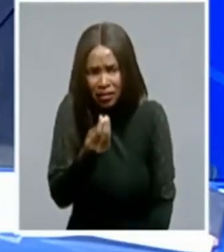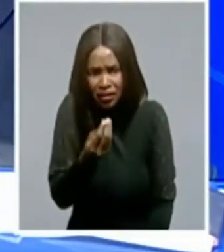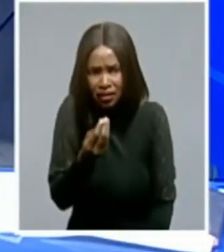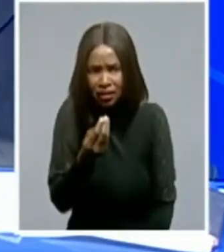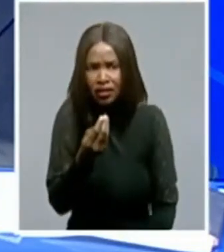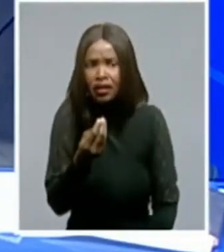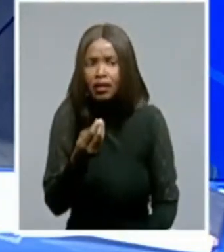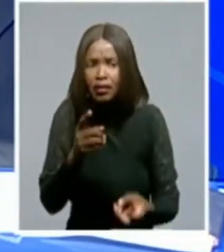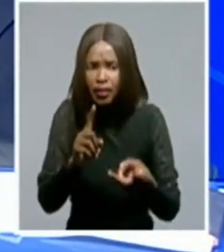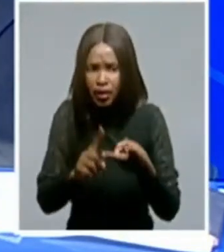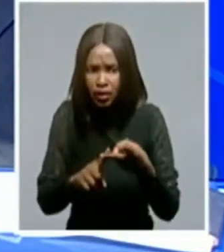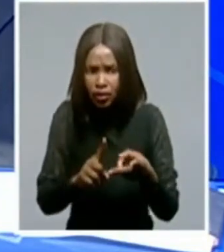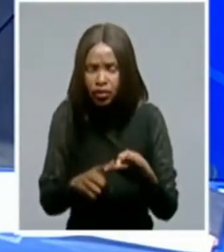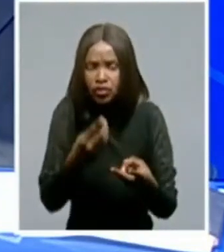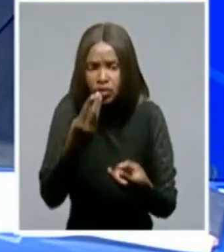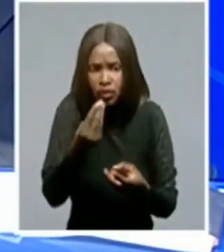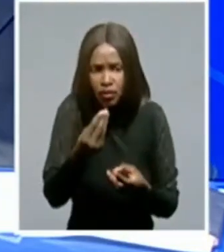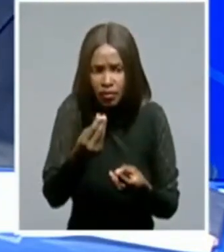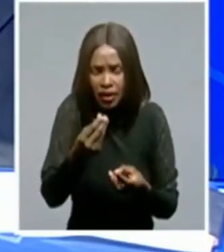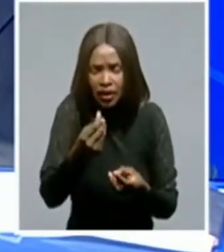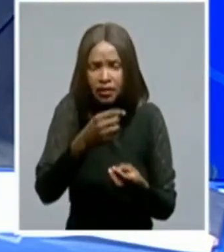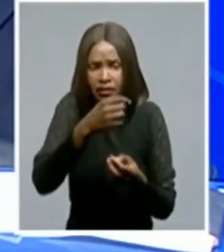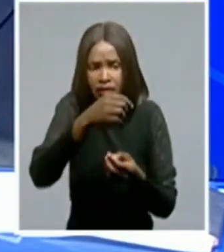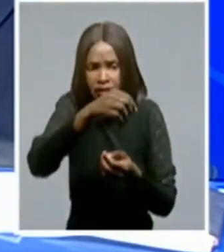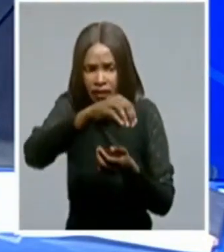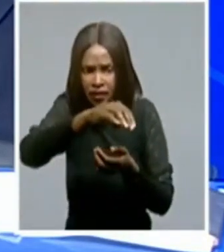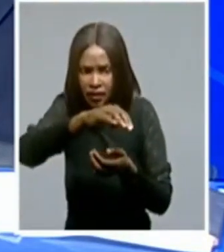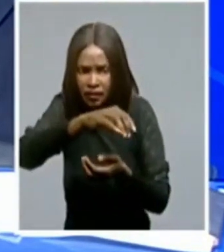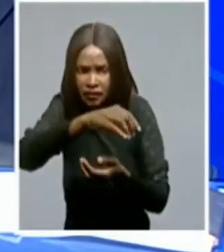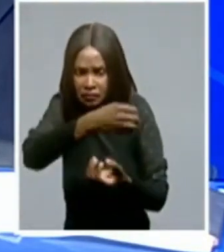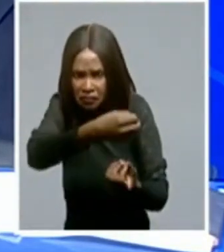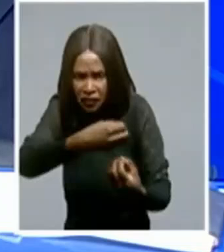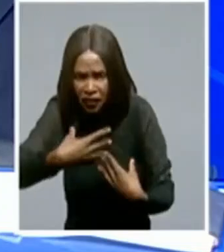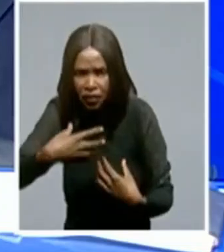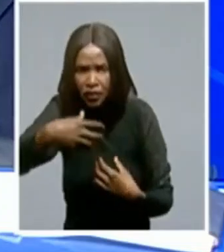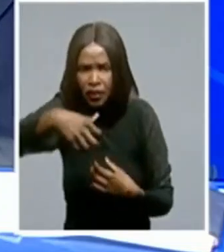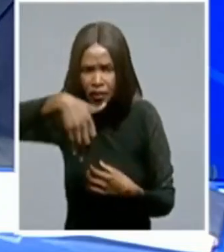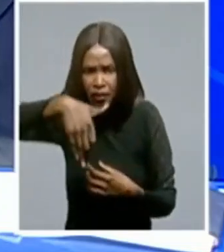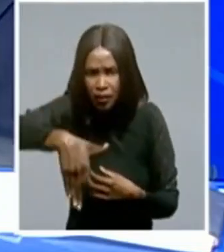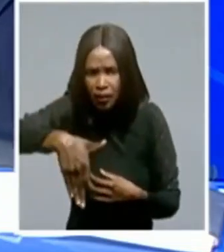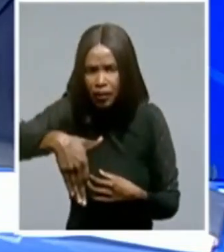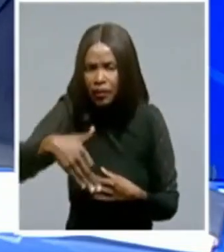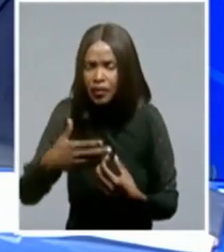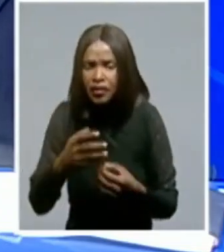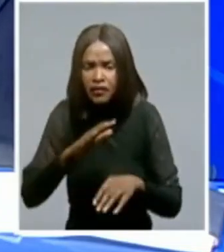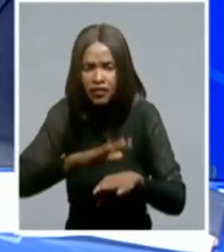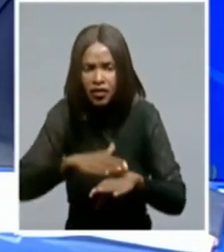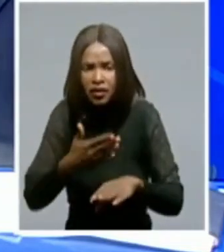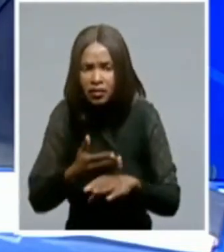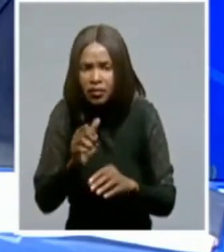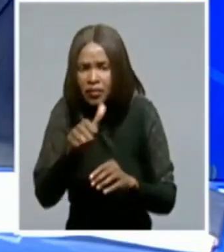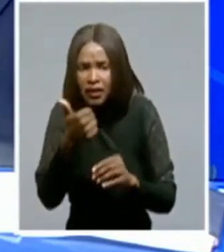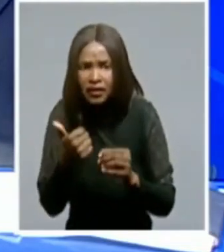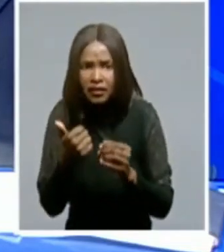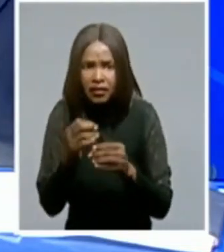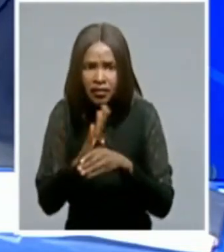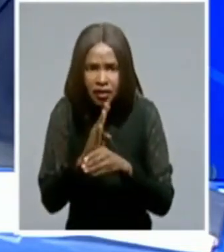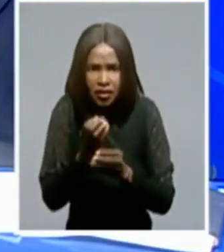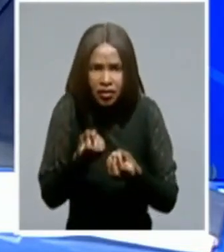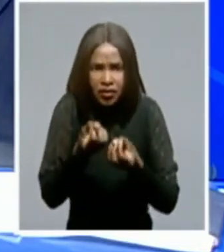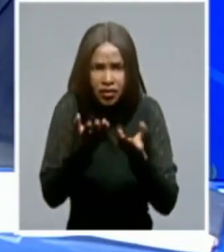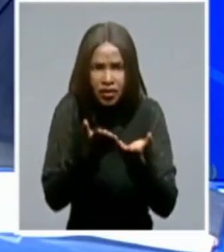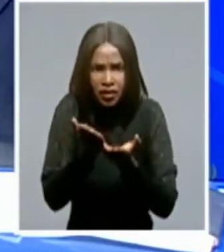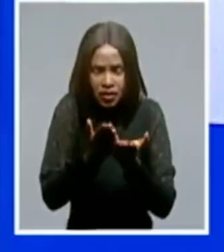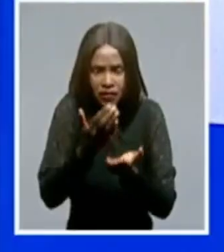exploring, but there is also money that's coming into the companies that are providing, like services to the big companies. Now, Namibia is